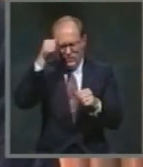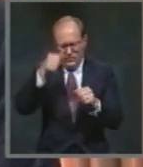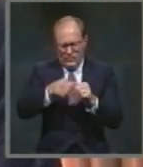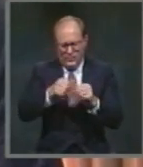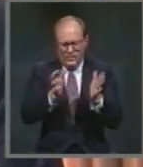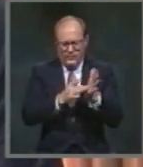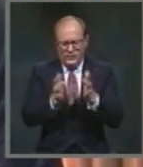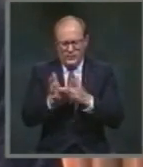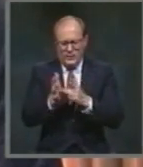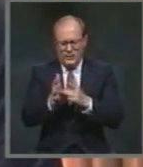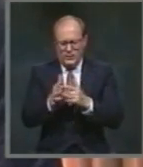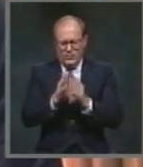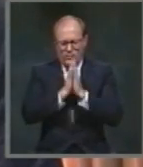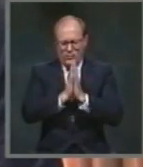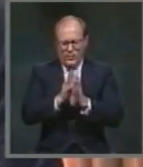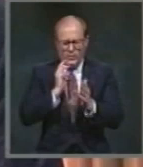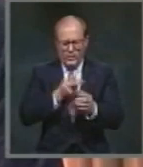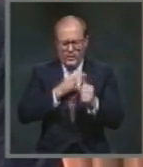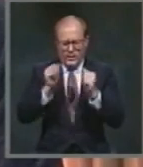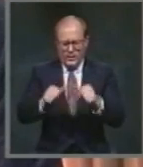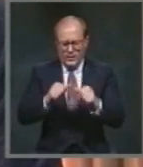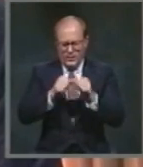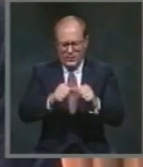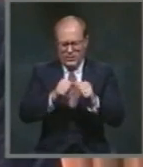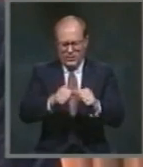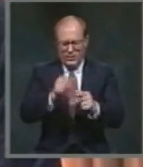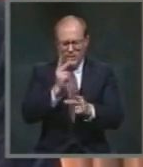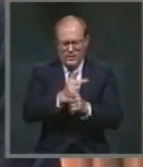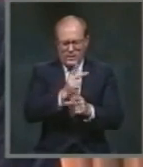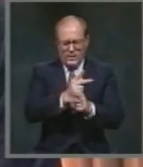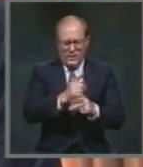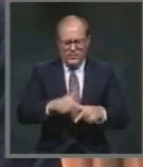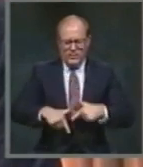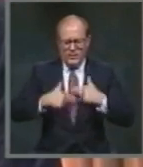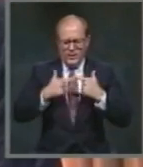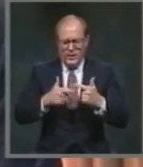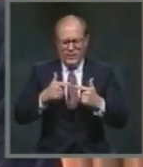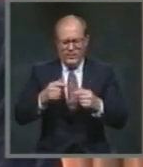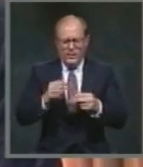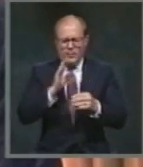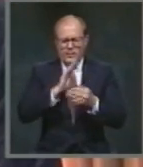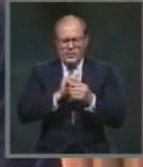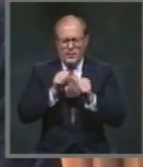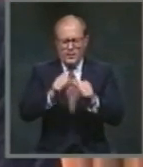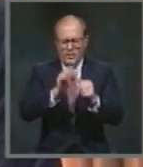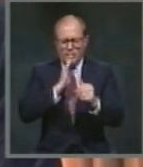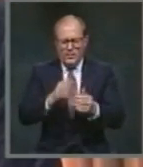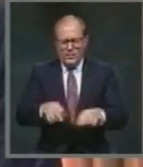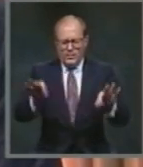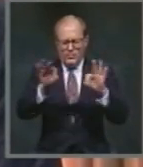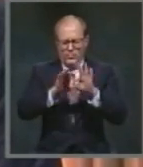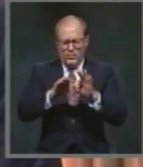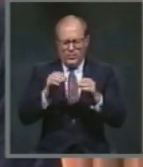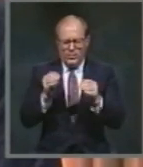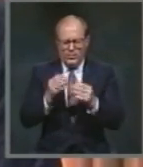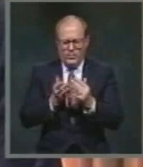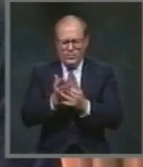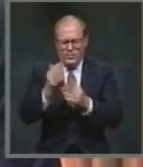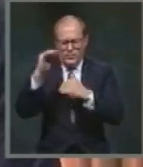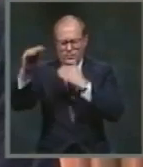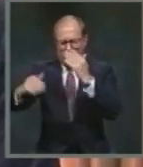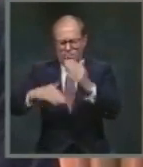lives. We pray that we can keep it alive and it will remain meaningful in generations yet to